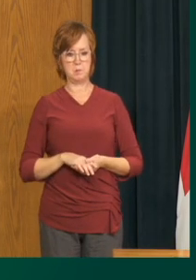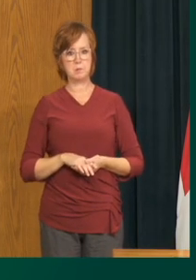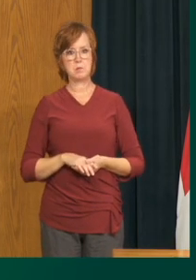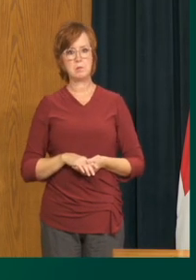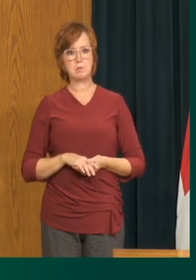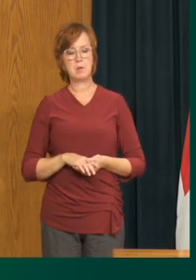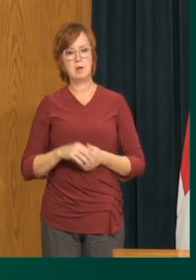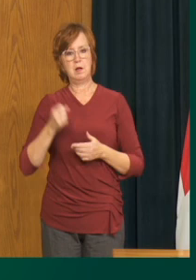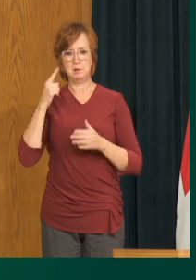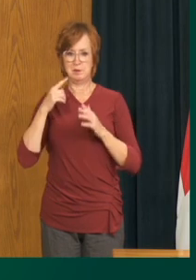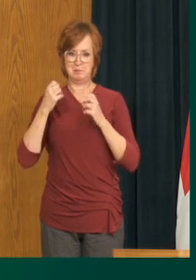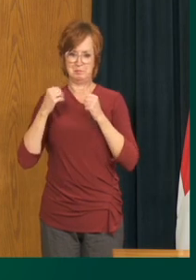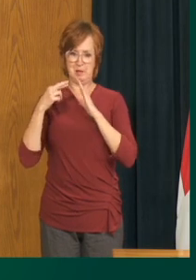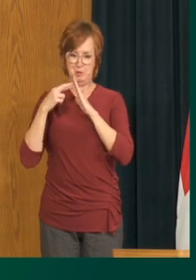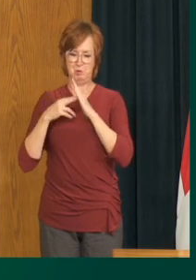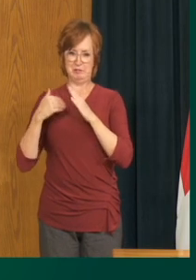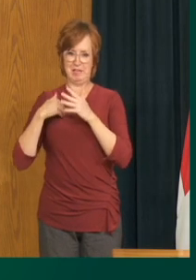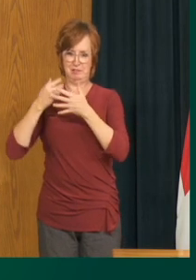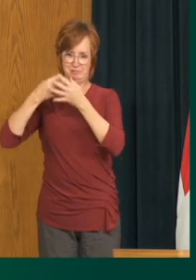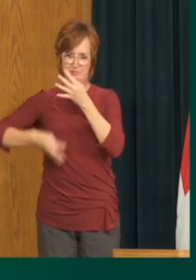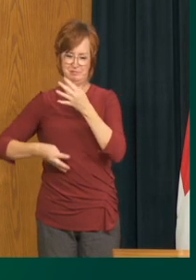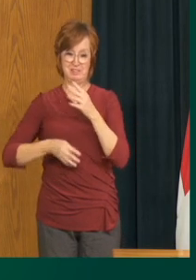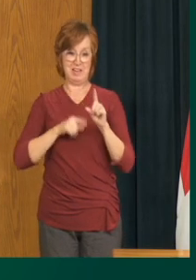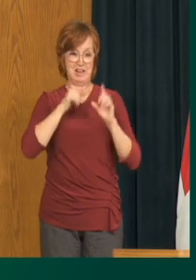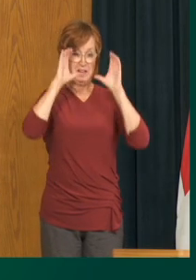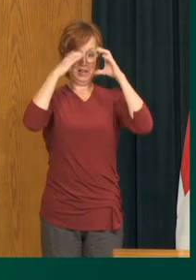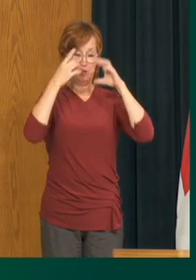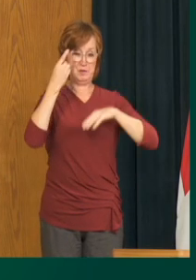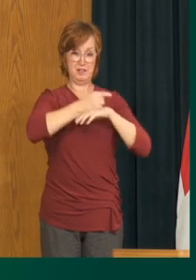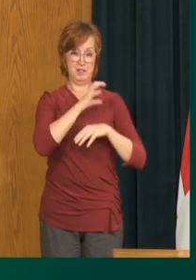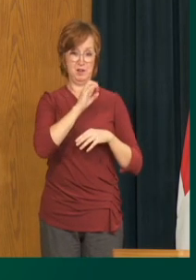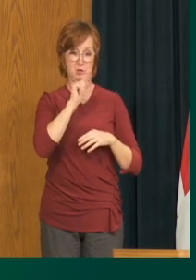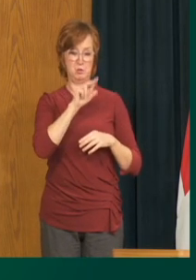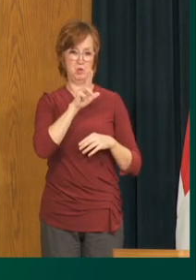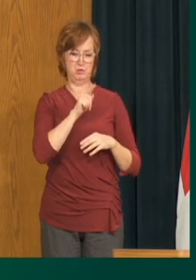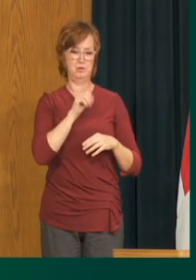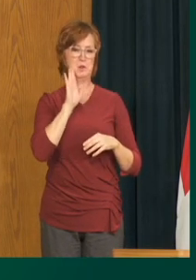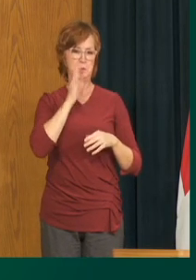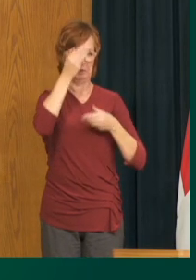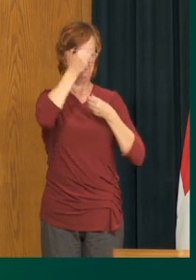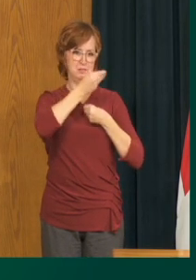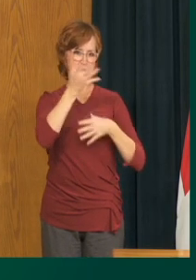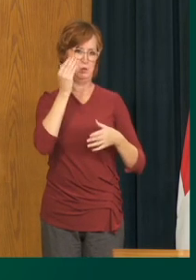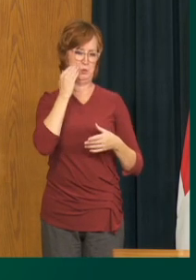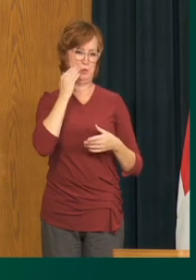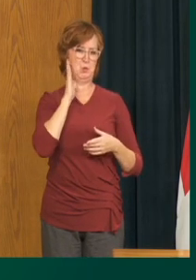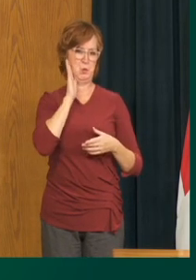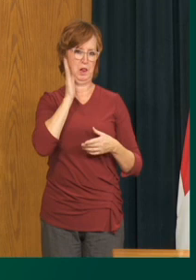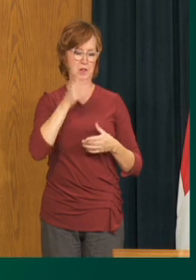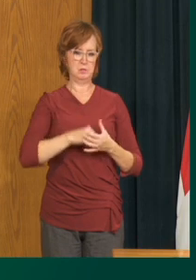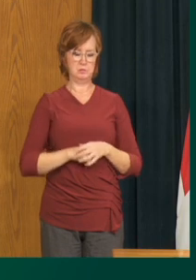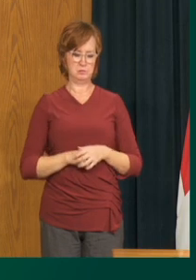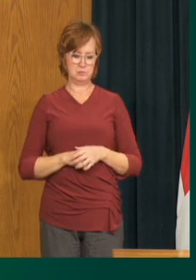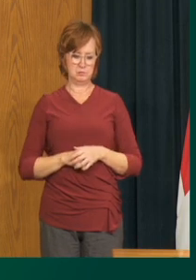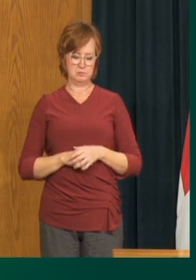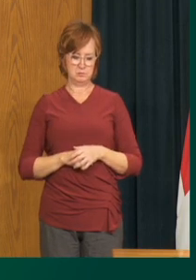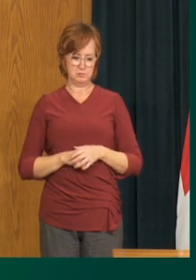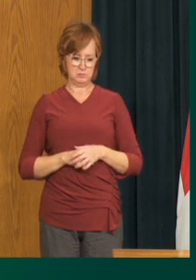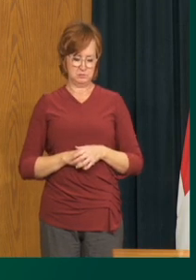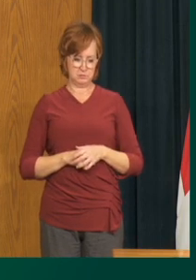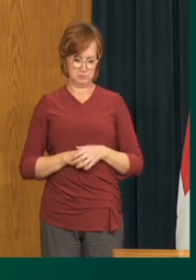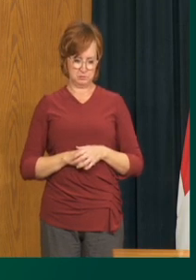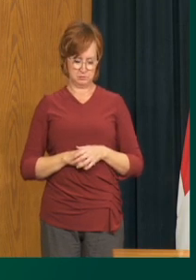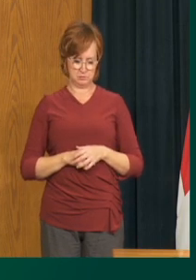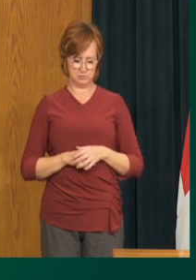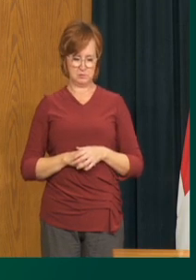on many things, but we will be issuing some guidance on Halloween. And again, for Thanksgiving suppers, again,